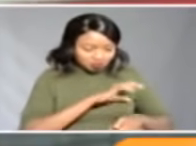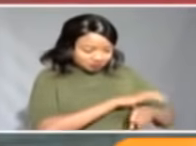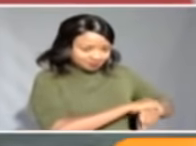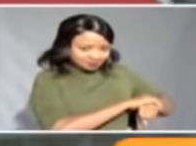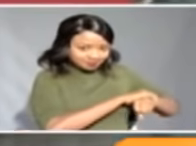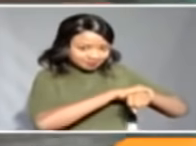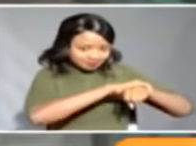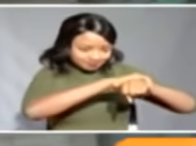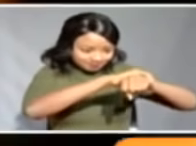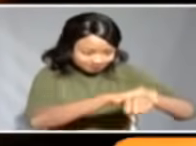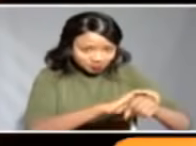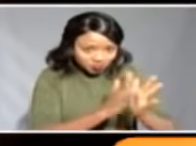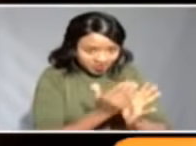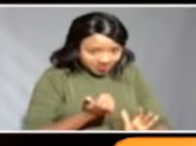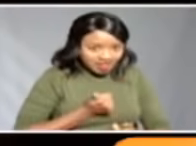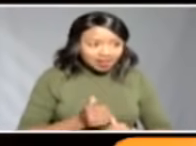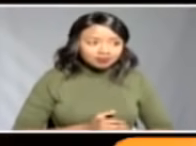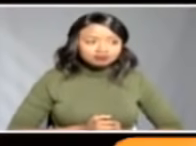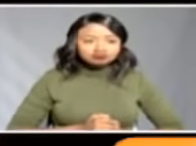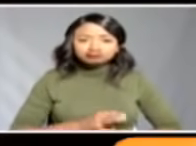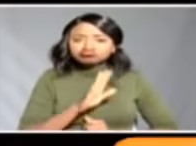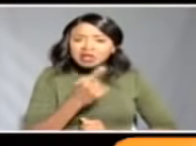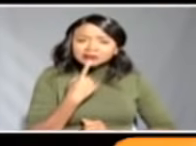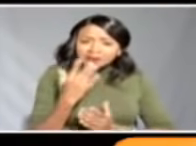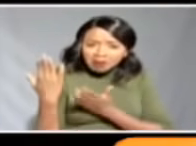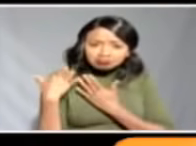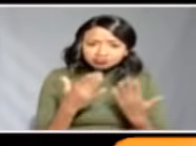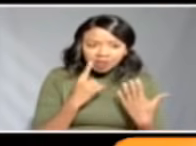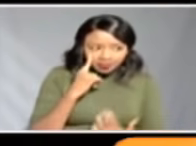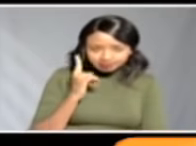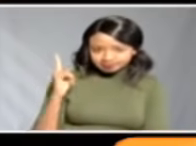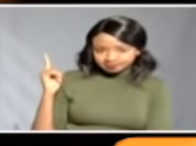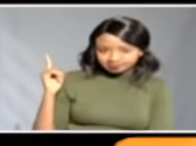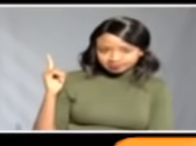in. Anawaambia kama mwa.